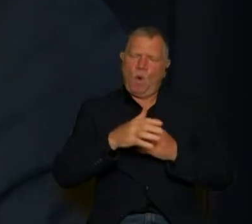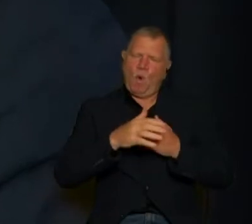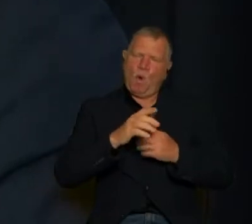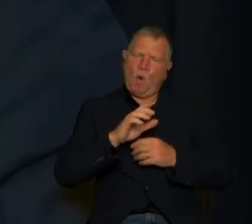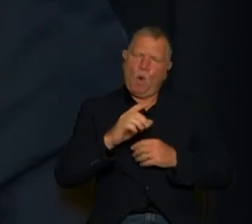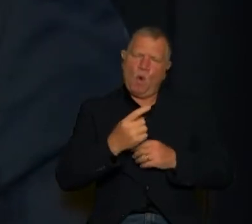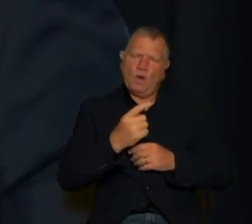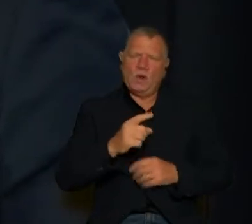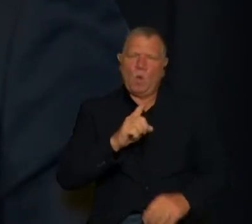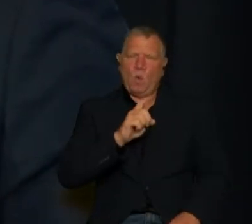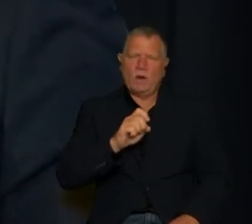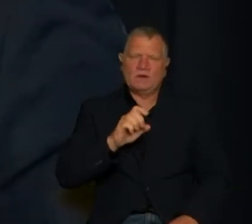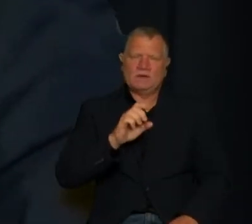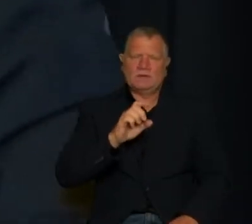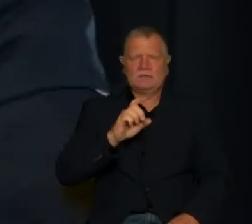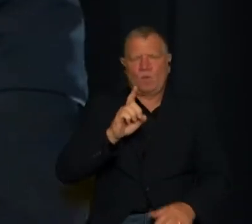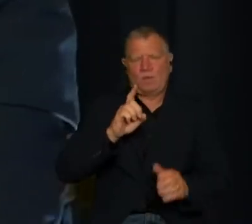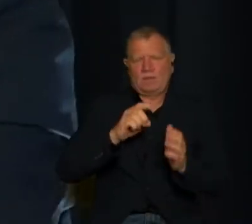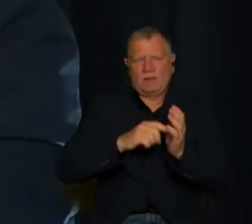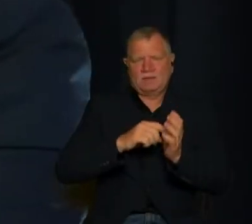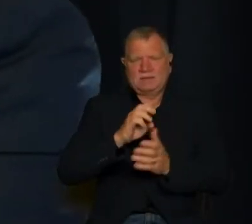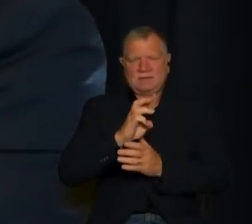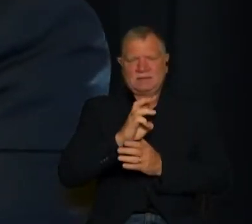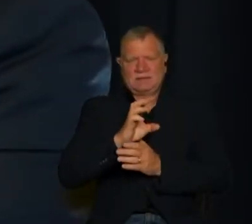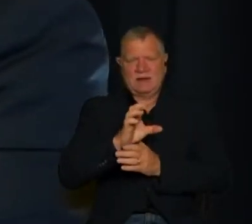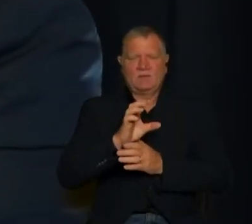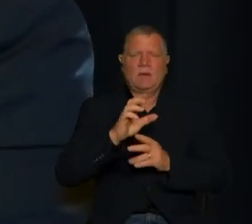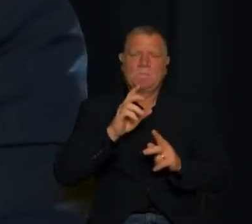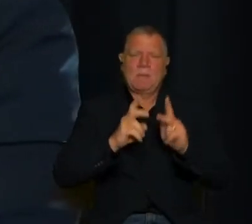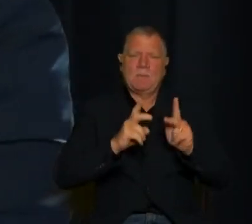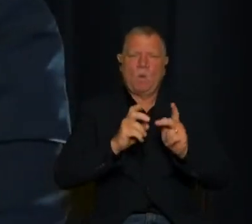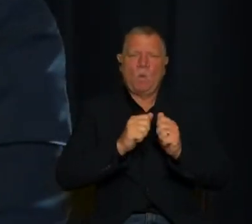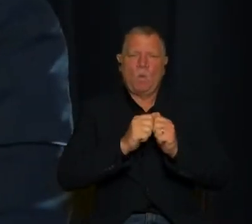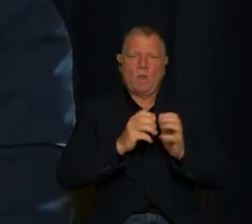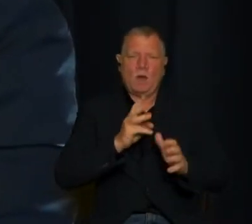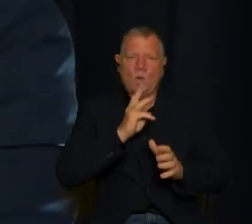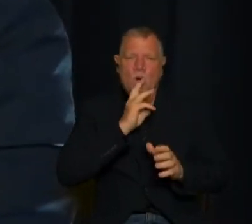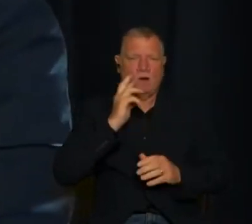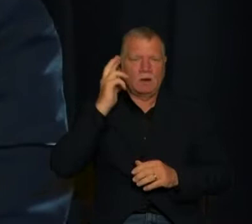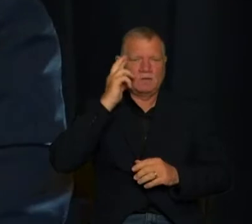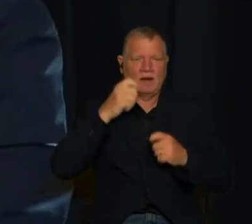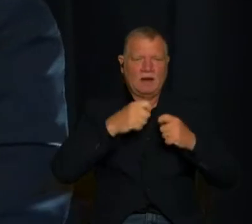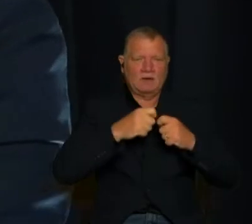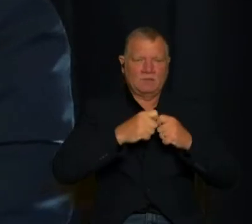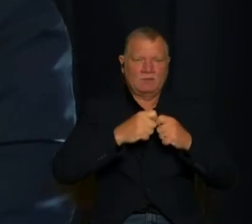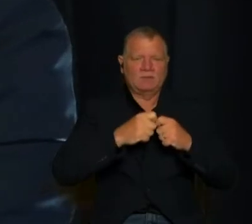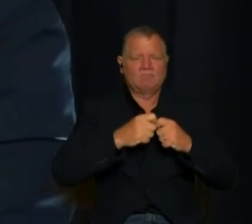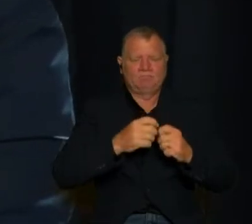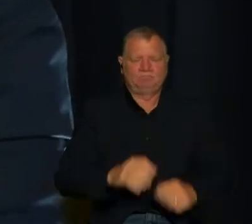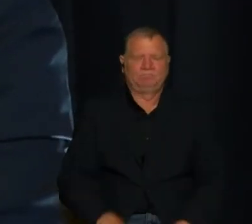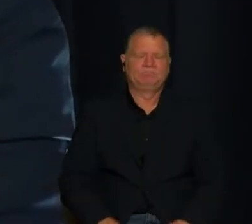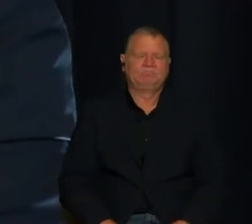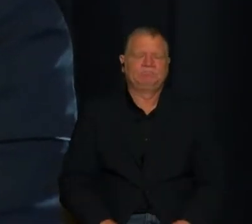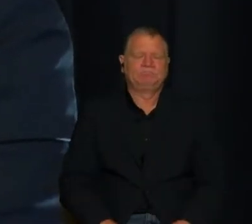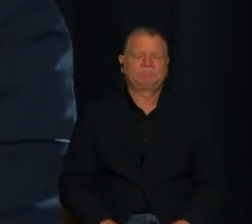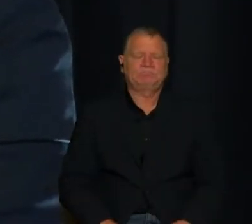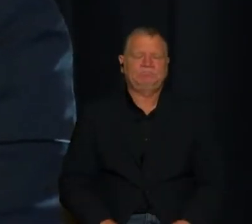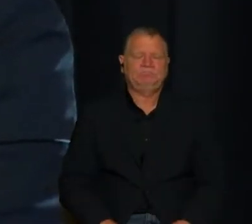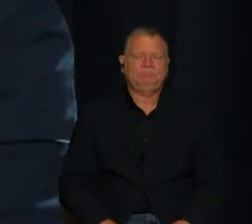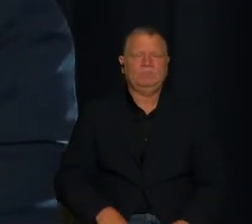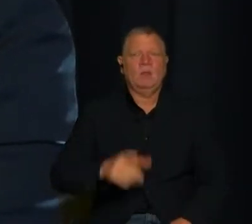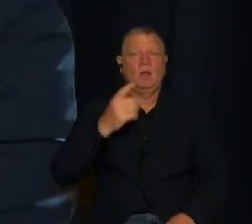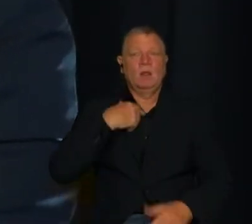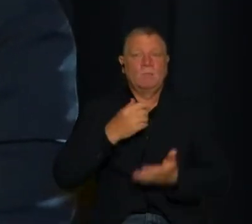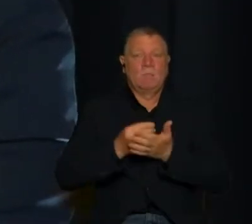water because of power outages. The Puerto Rico Treasury Department estimates that revenue